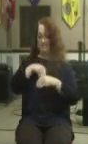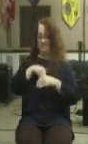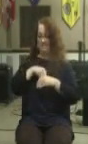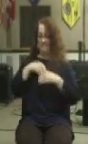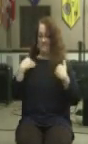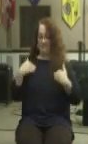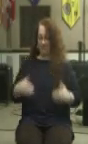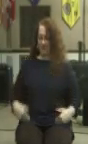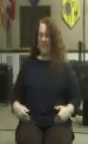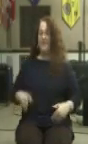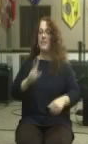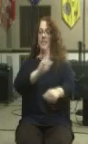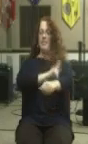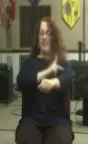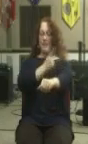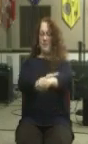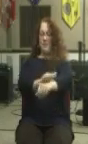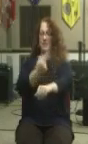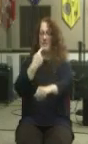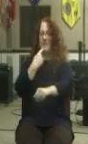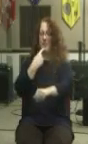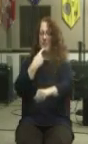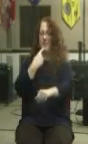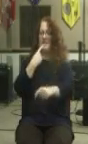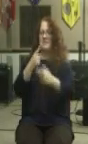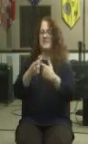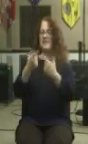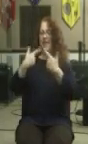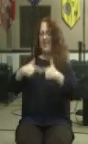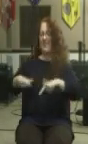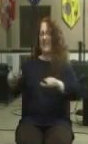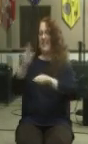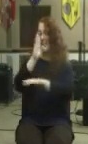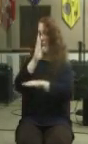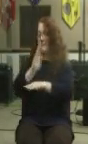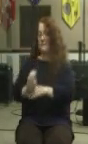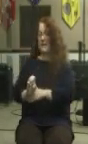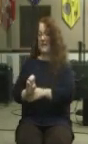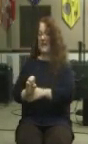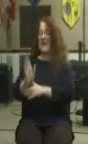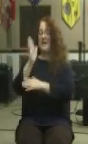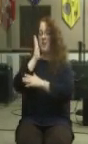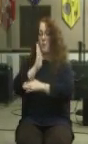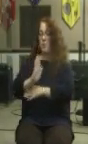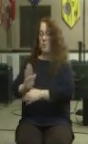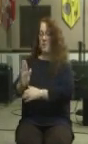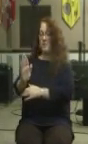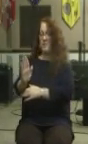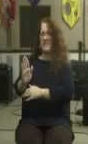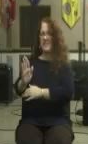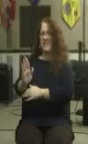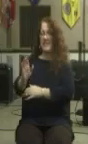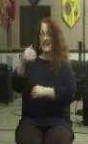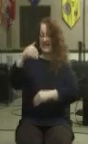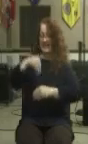Inside of me lies the power that said, let there be, and it was. It